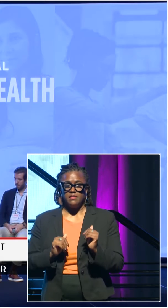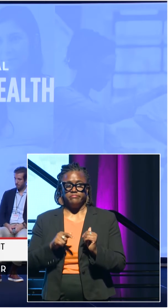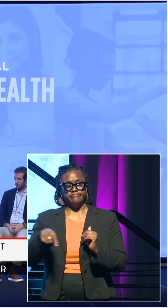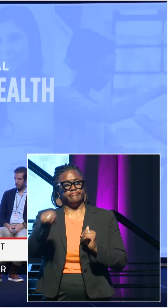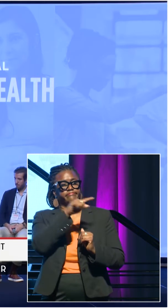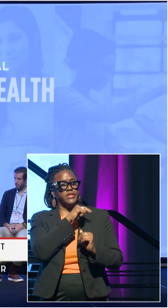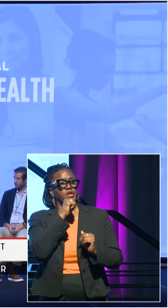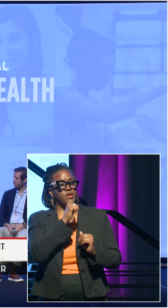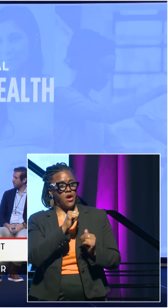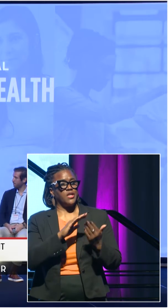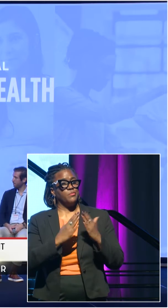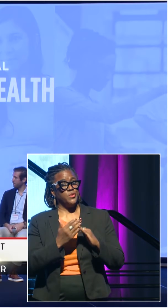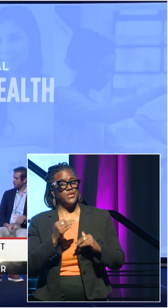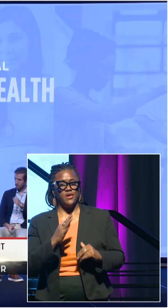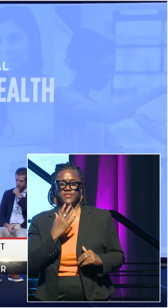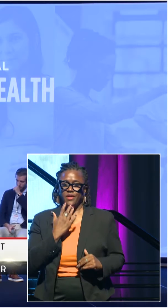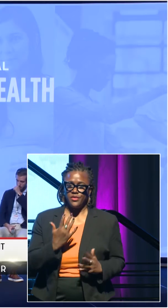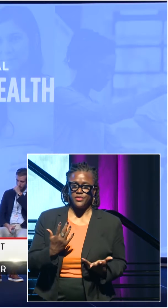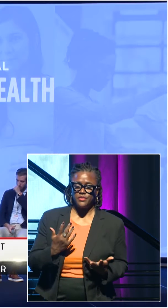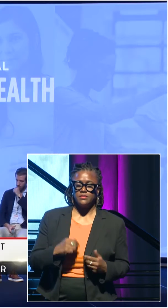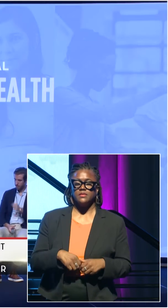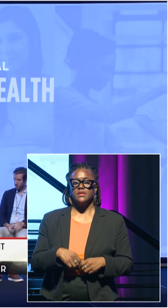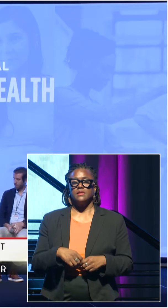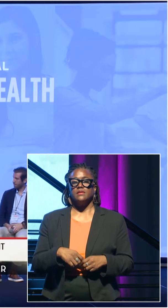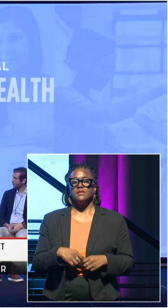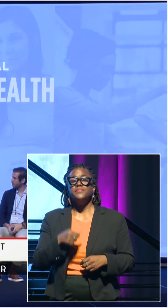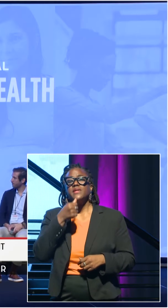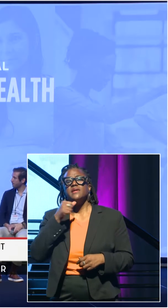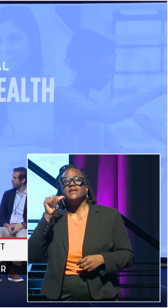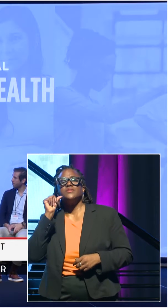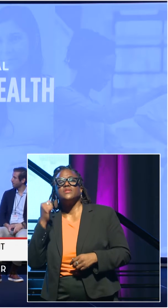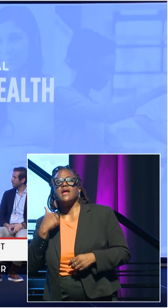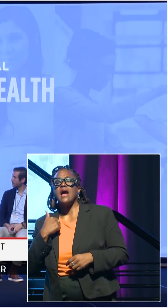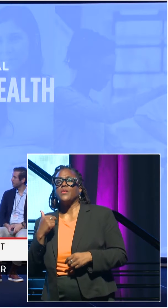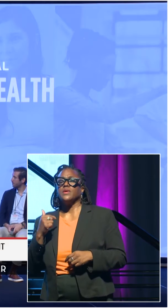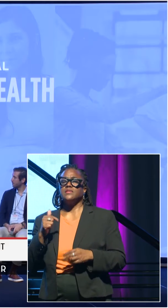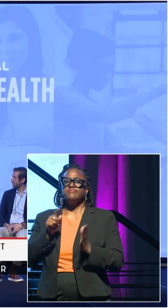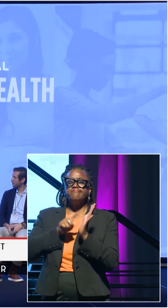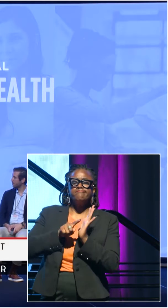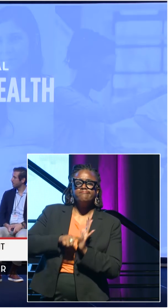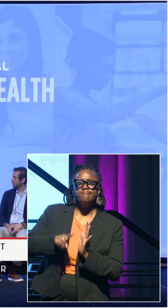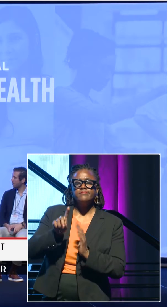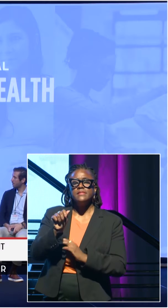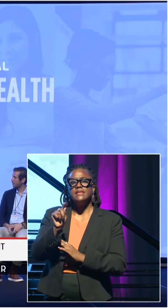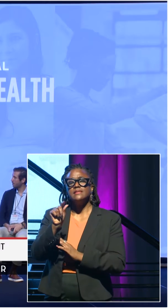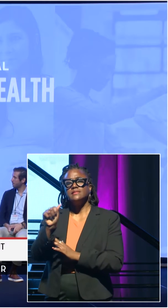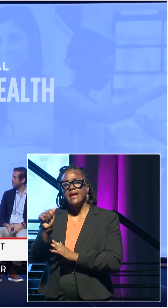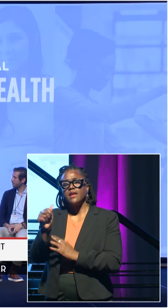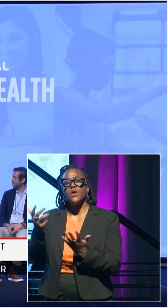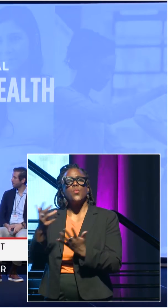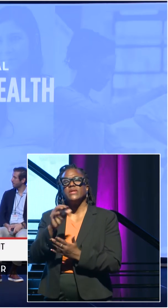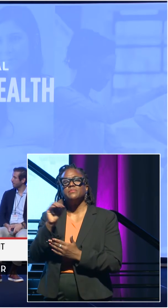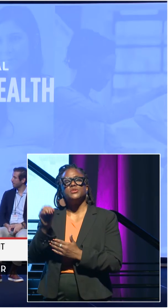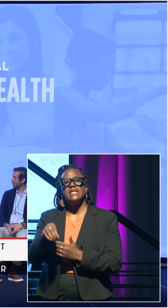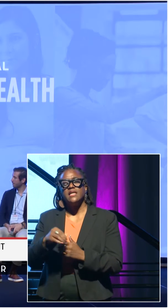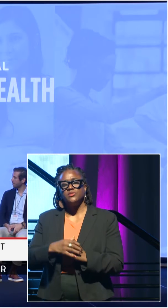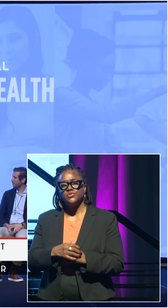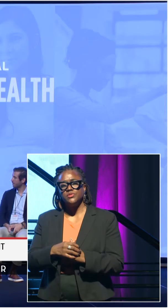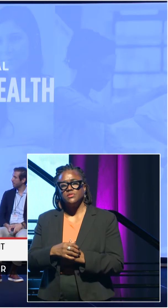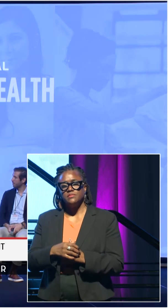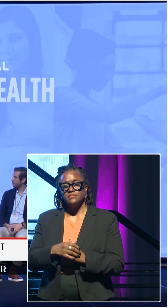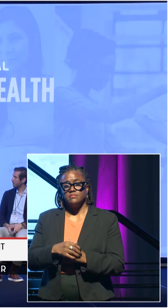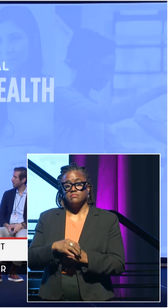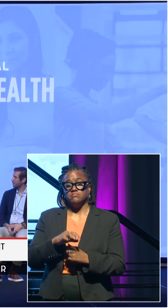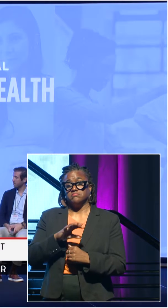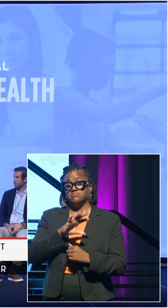of color. And yesterday I was looking at data of what the percentage of